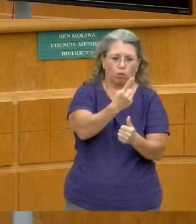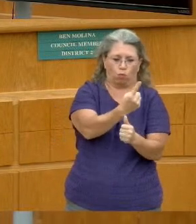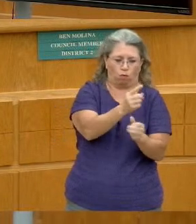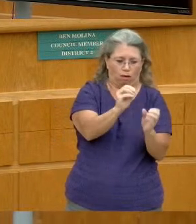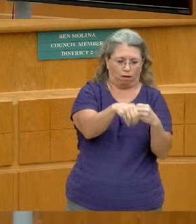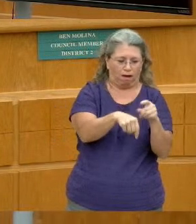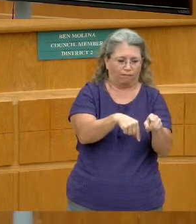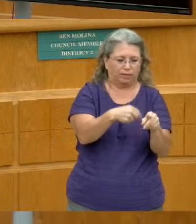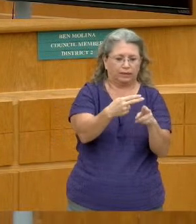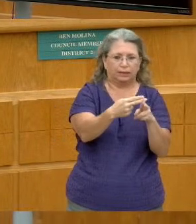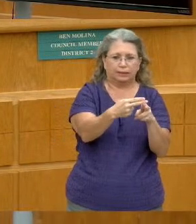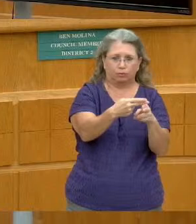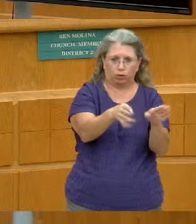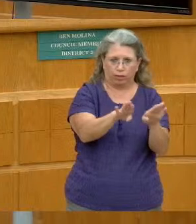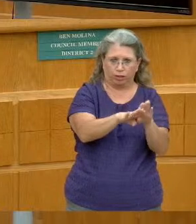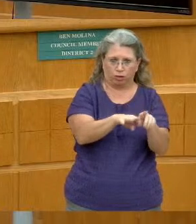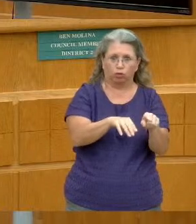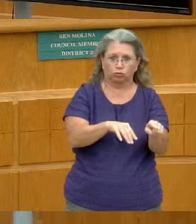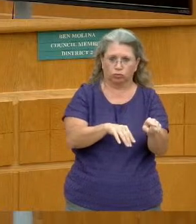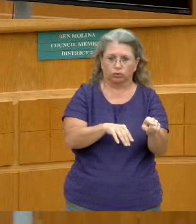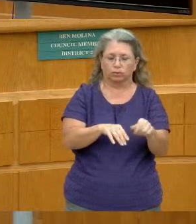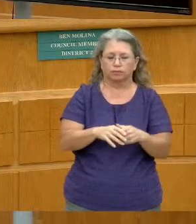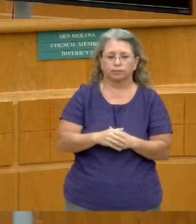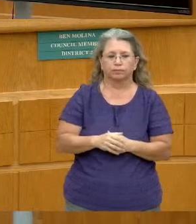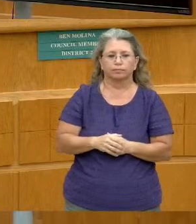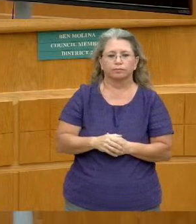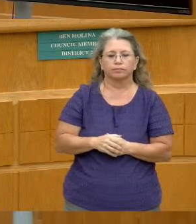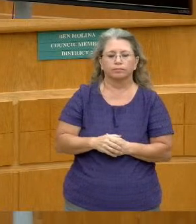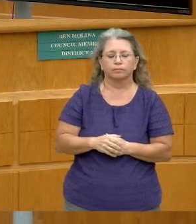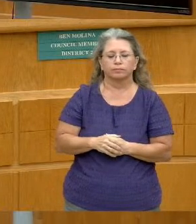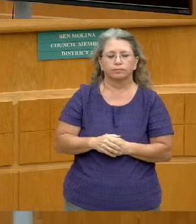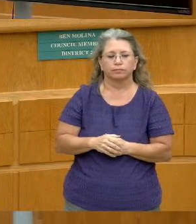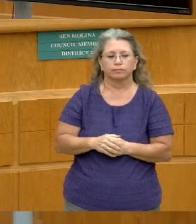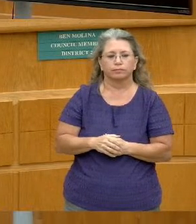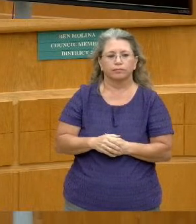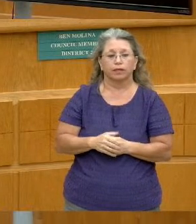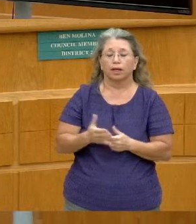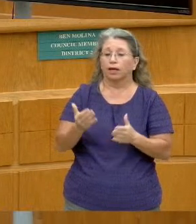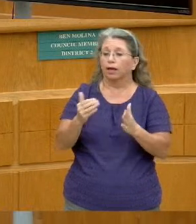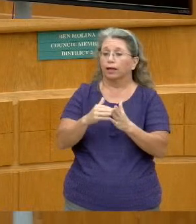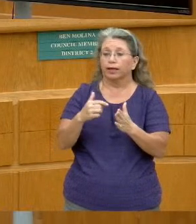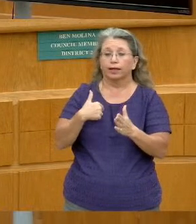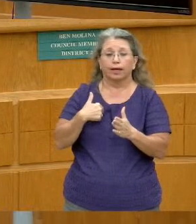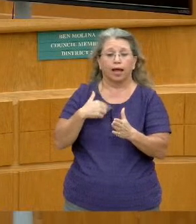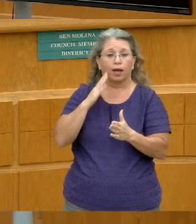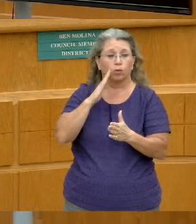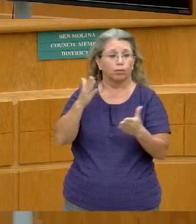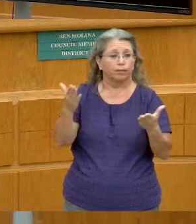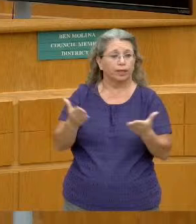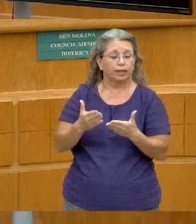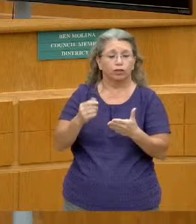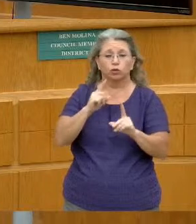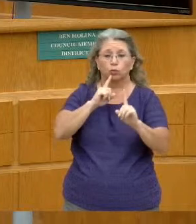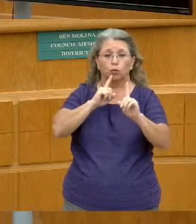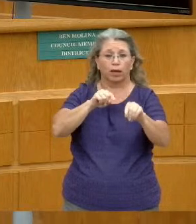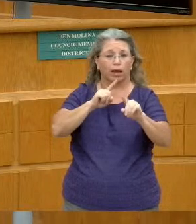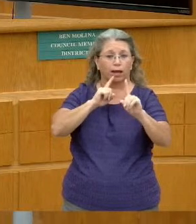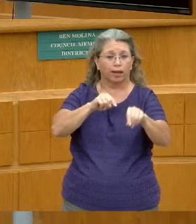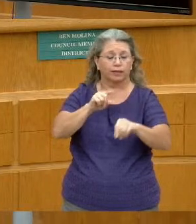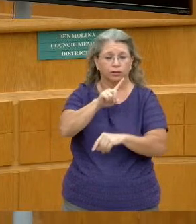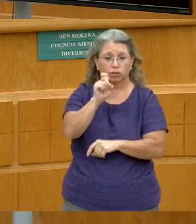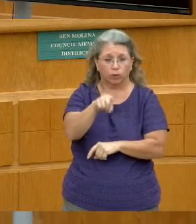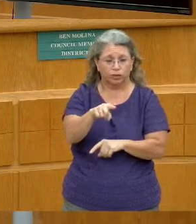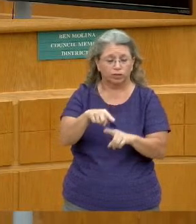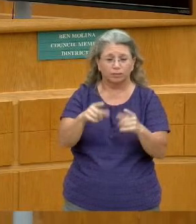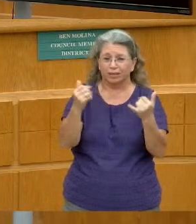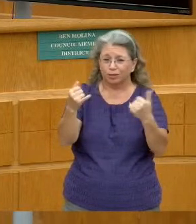be temporarily closed. Again, I stand available to answer any of your questions, but today it's